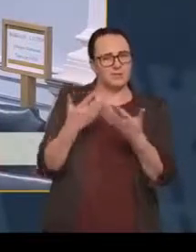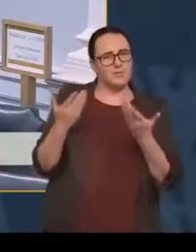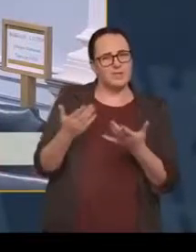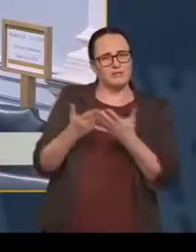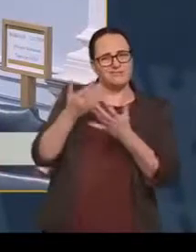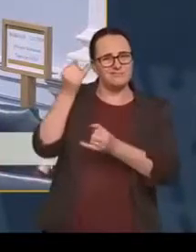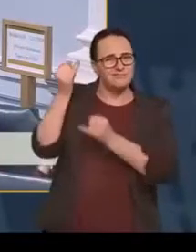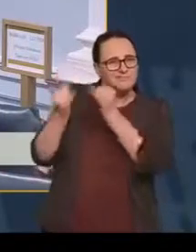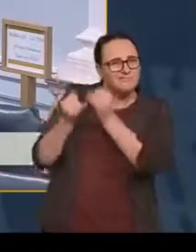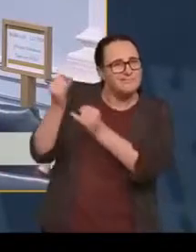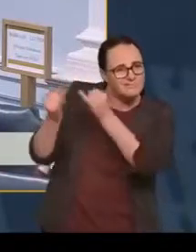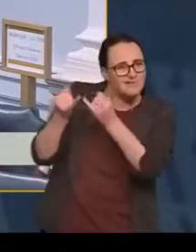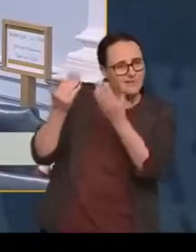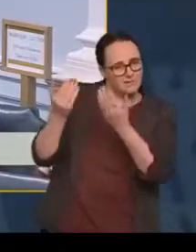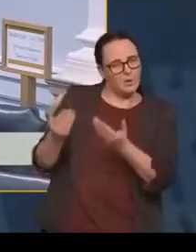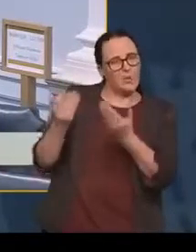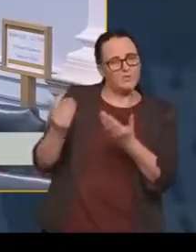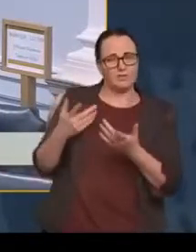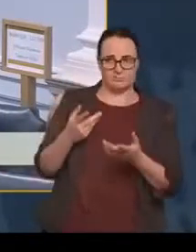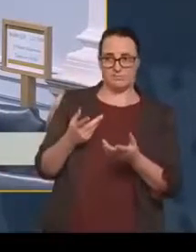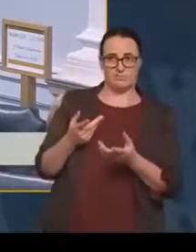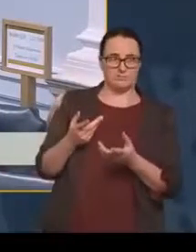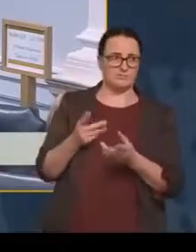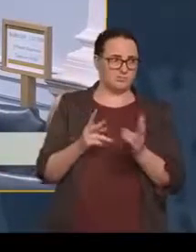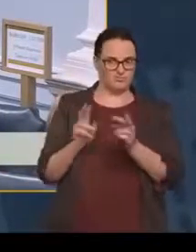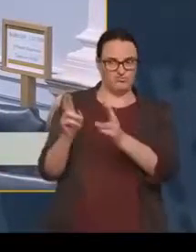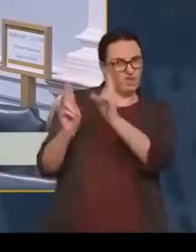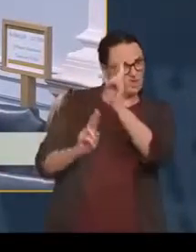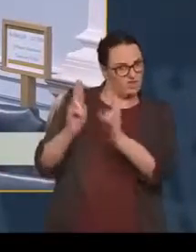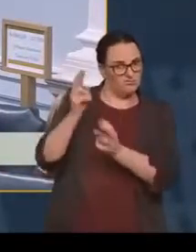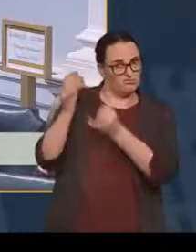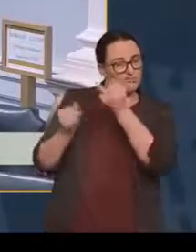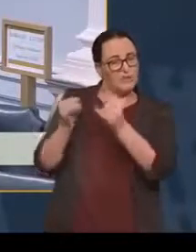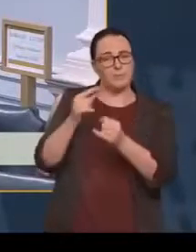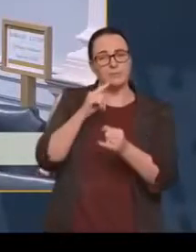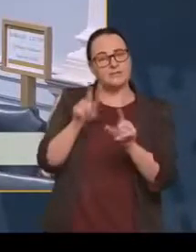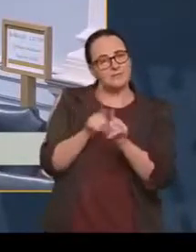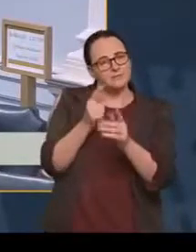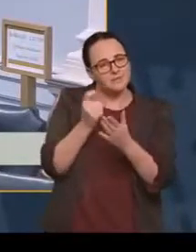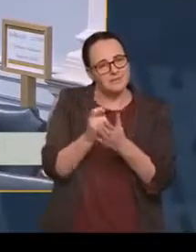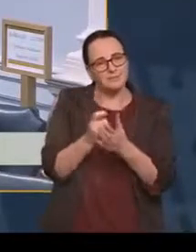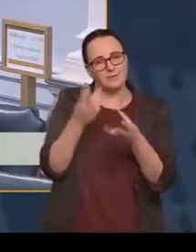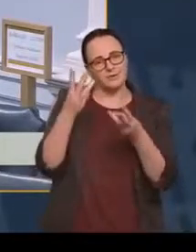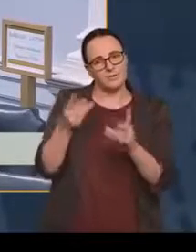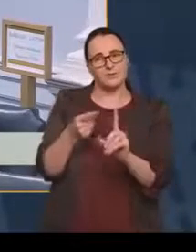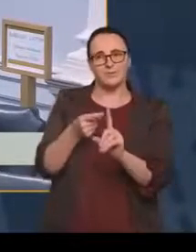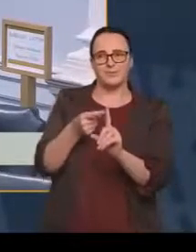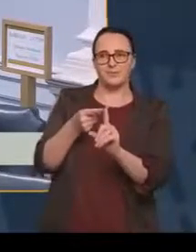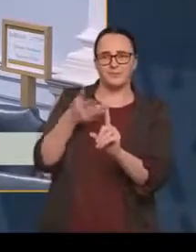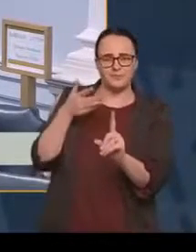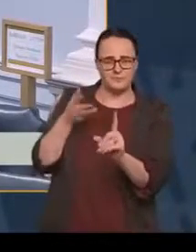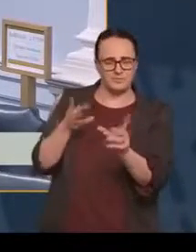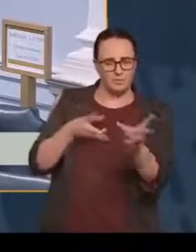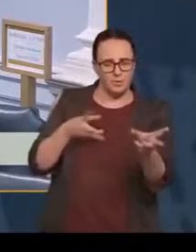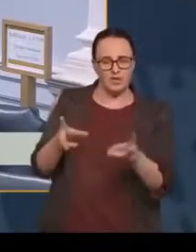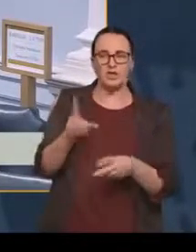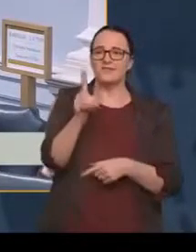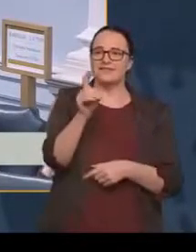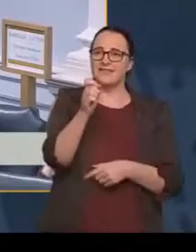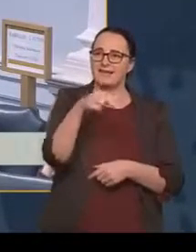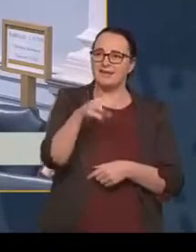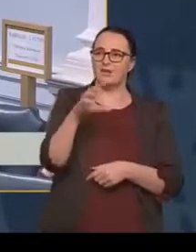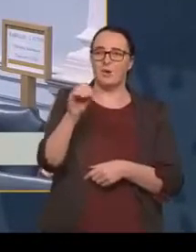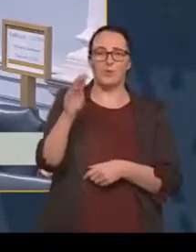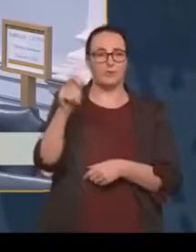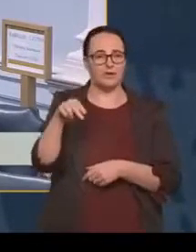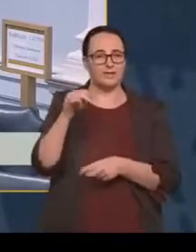getting a lot of criticism, and many would feel justifiably so, I would want to recognise the work of